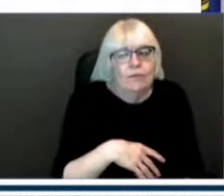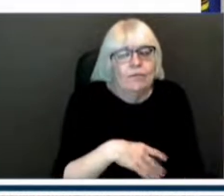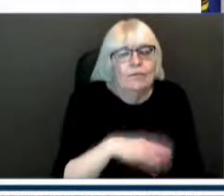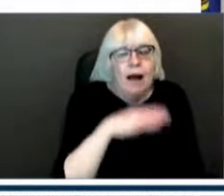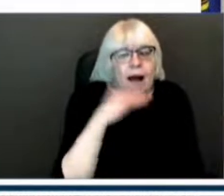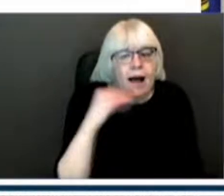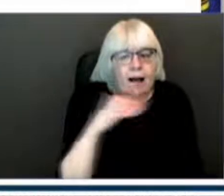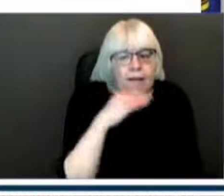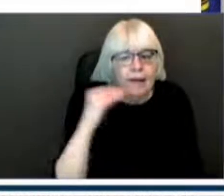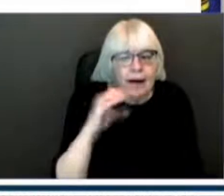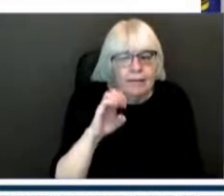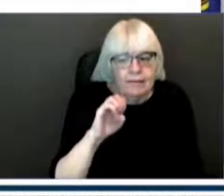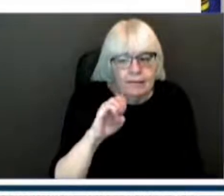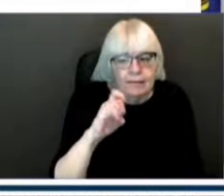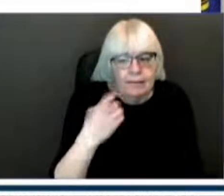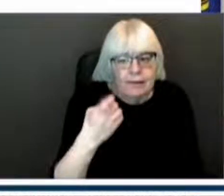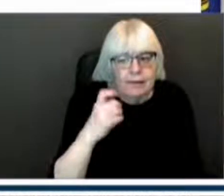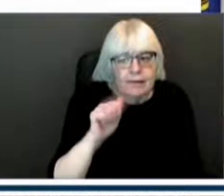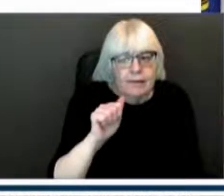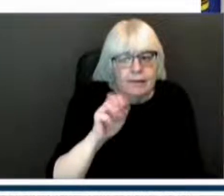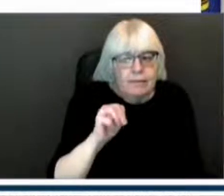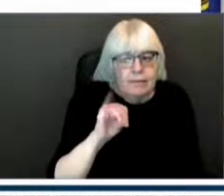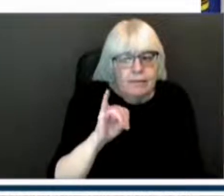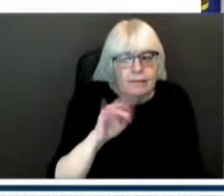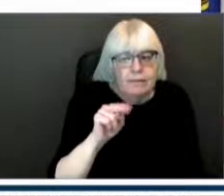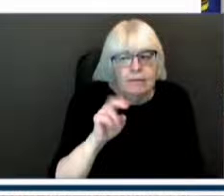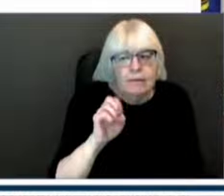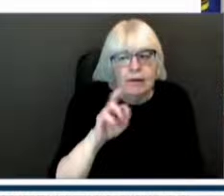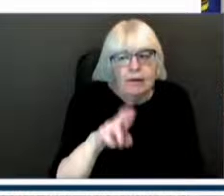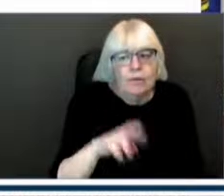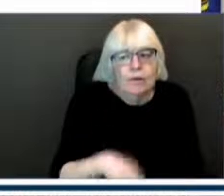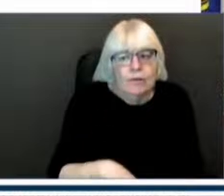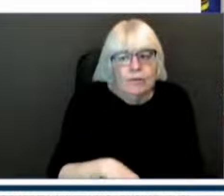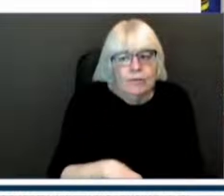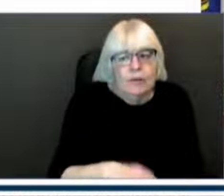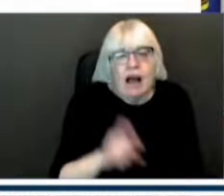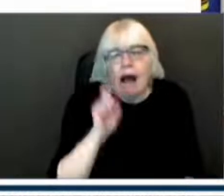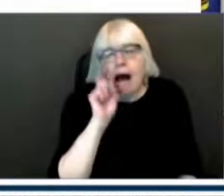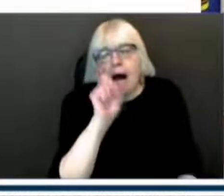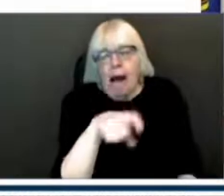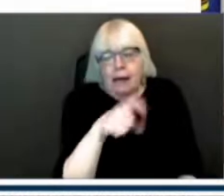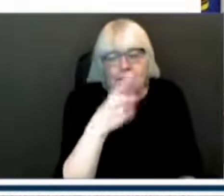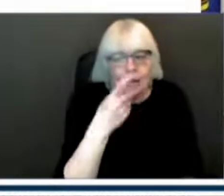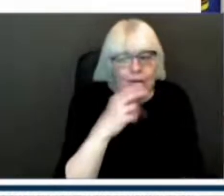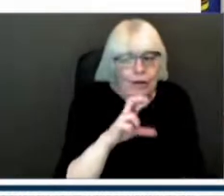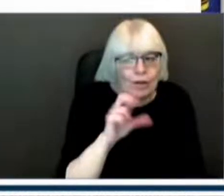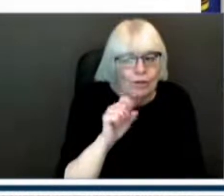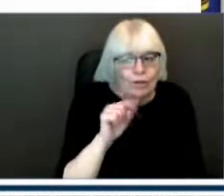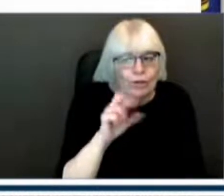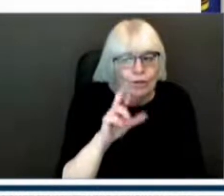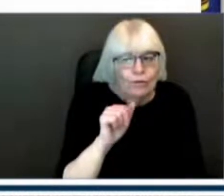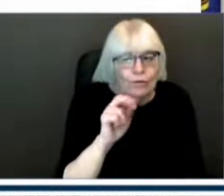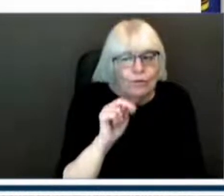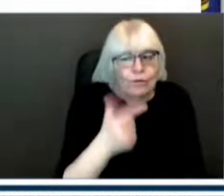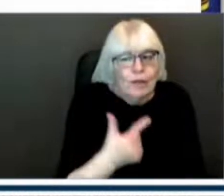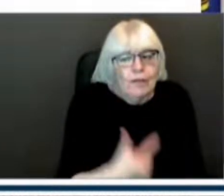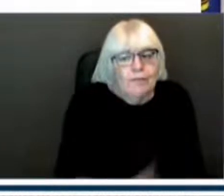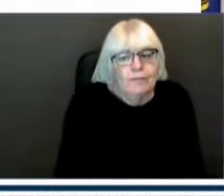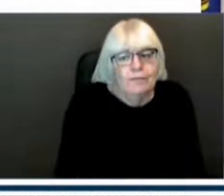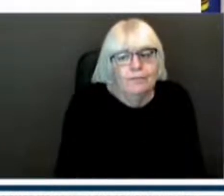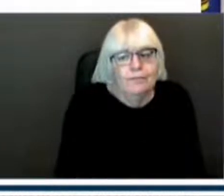Strang. I wonder if you can help us, the public, kind of think through the death issue a bit.